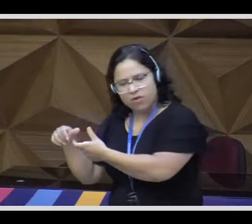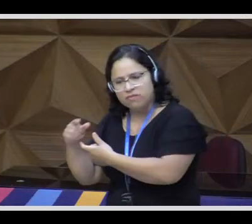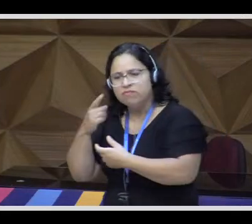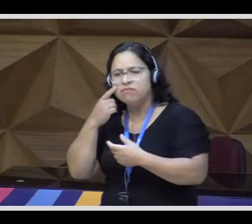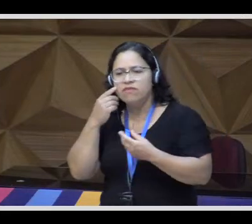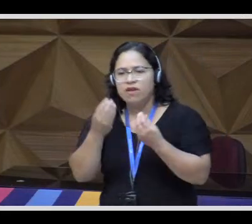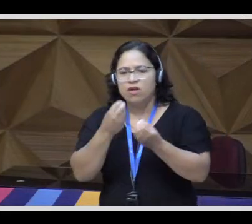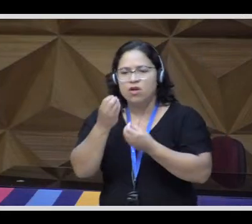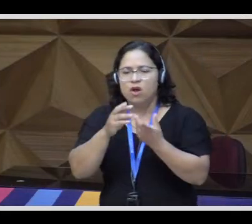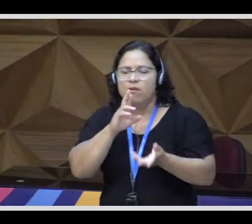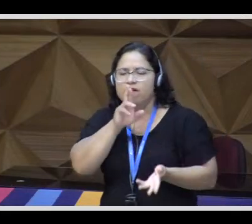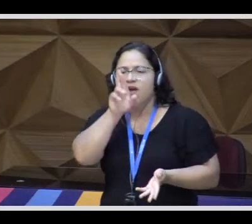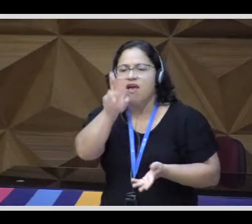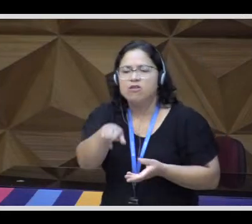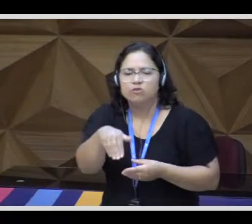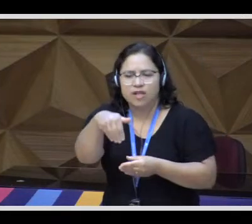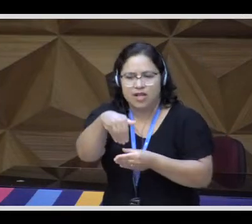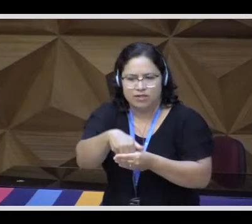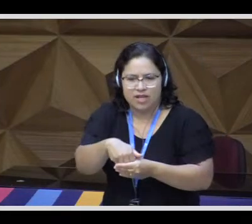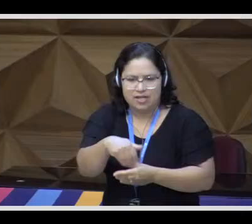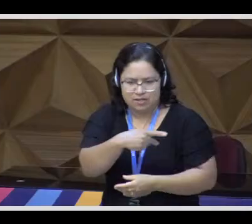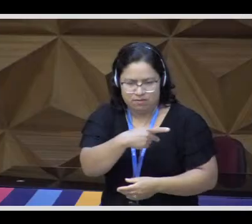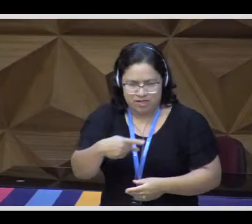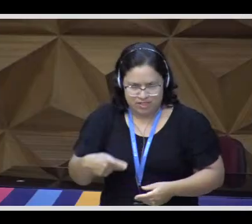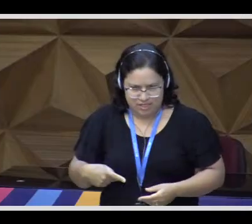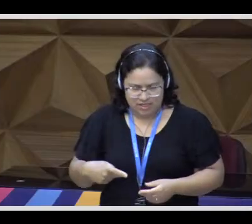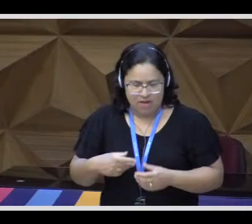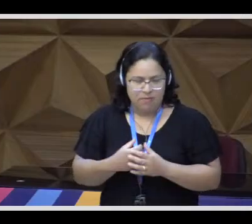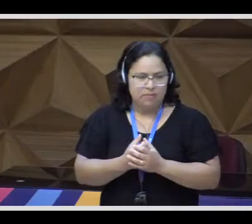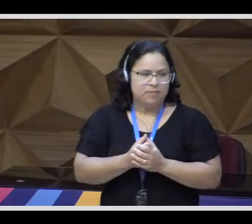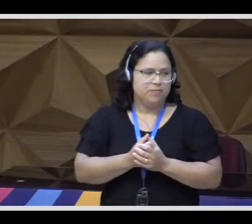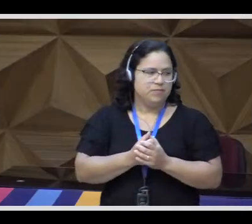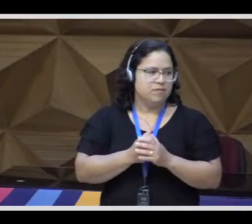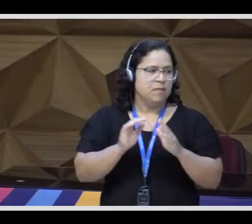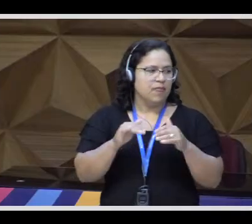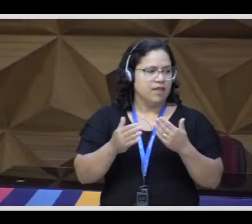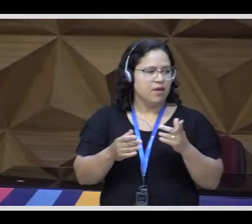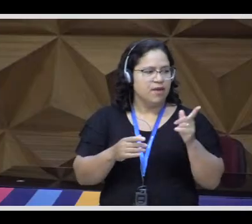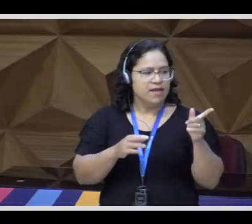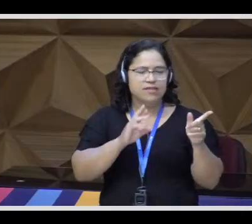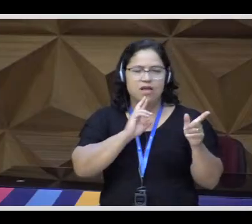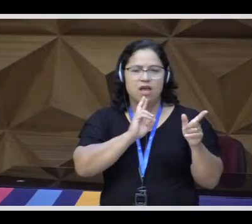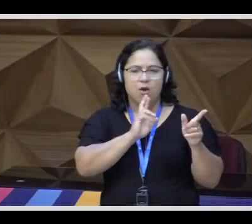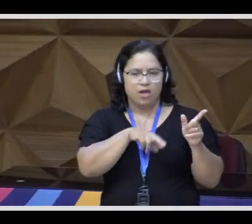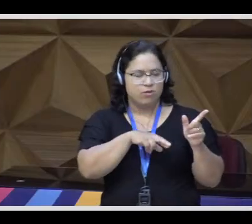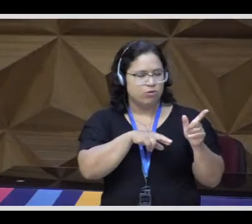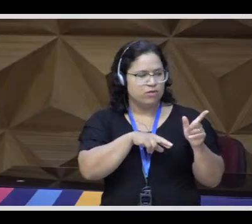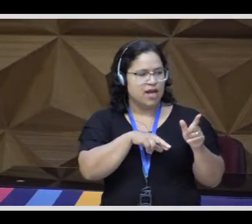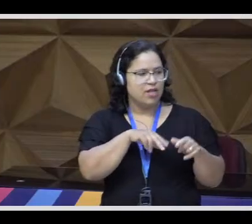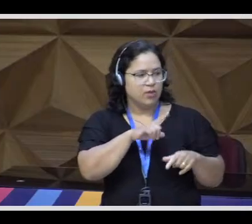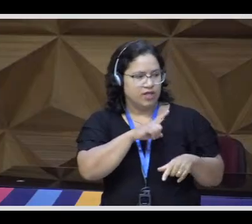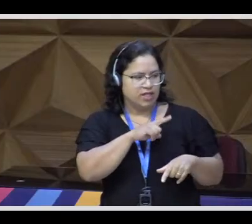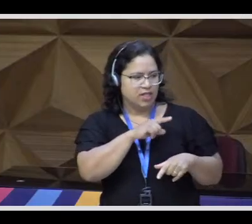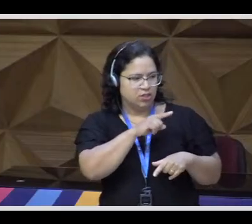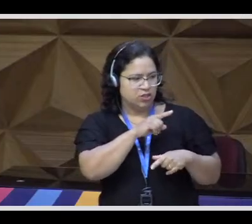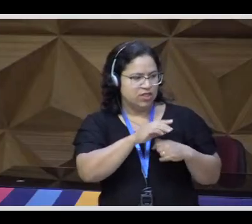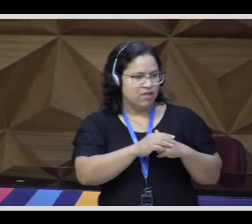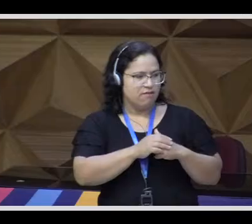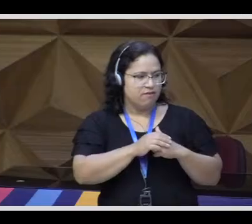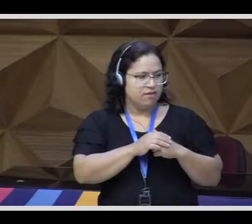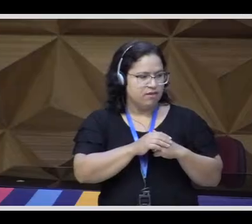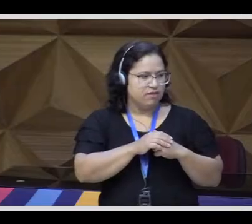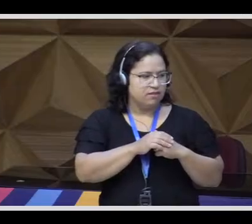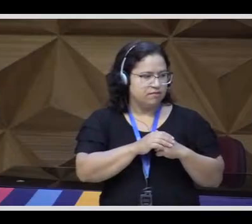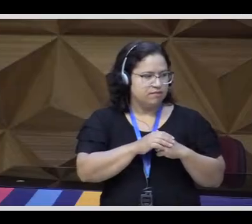the presidential election, which was the first moment we used. So this is the outcome we got. Here we have followers